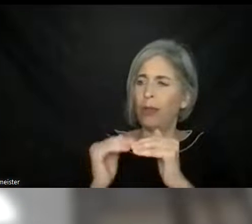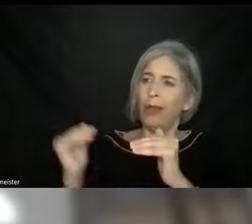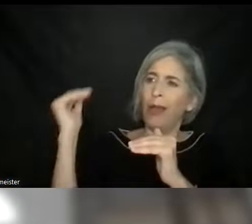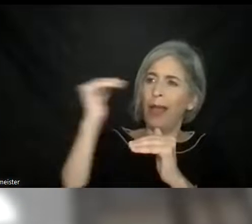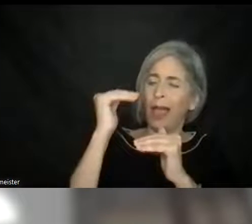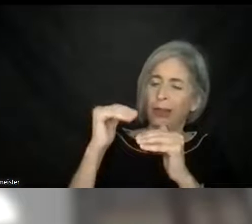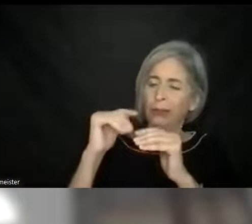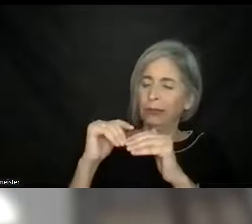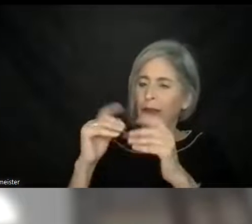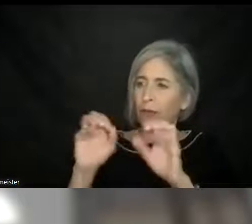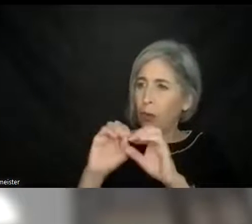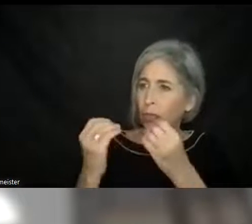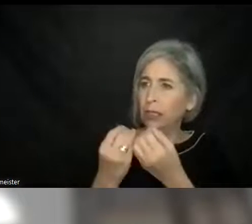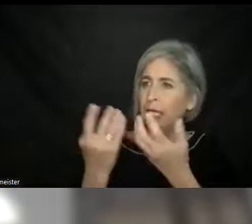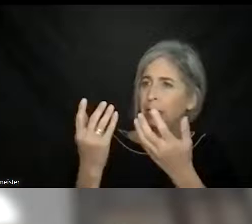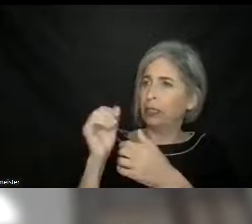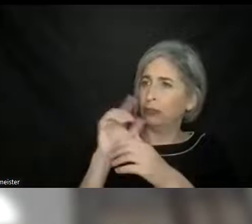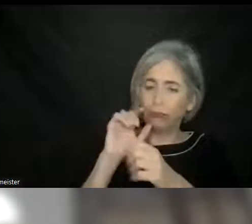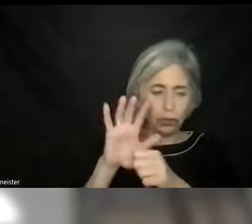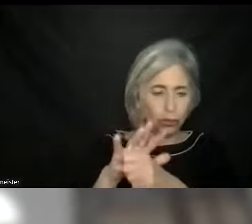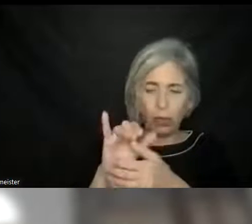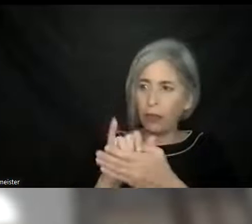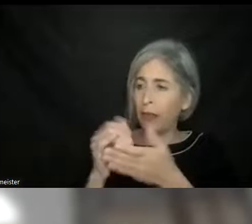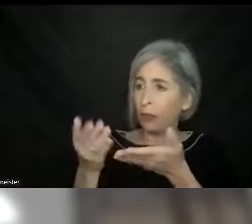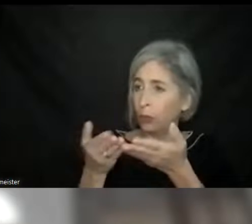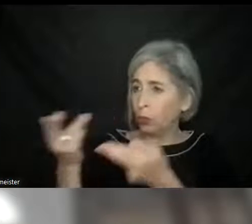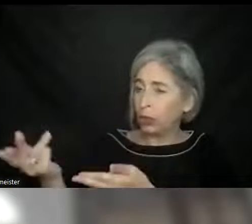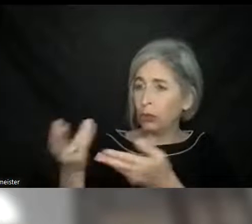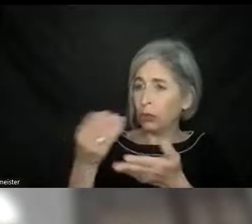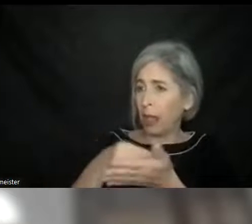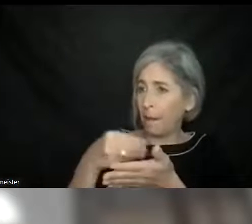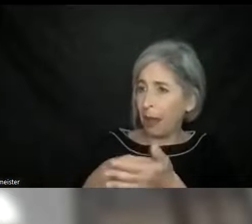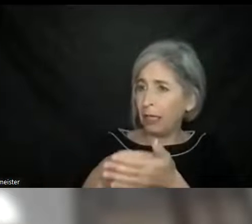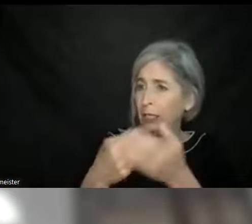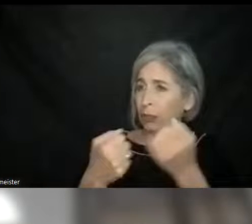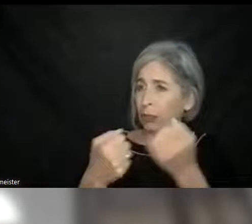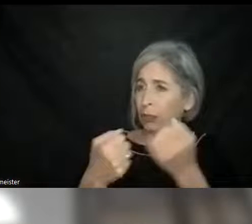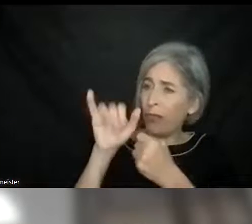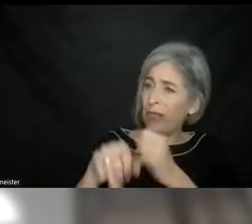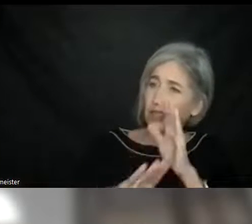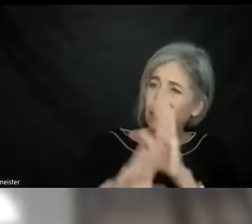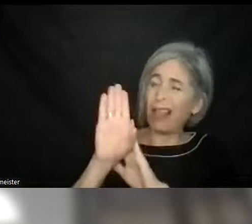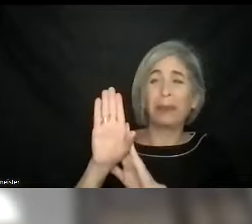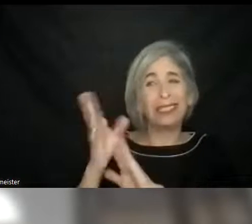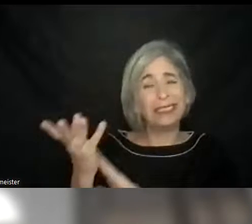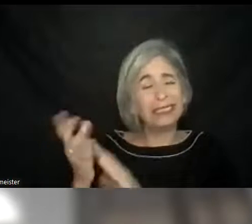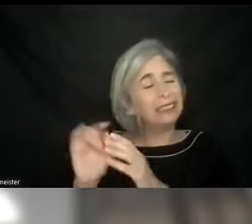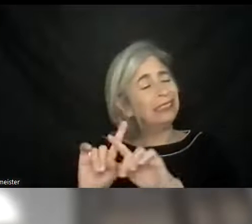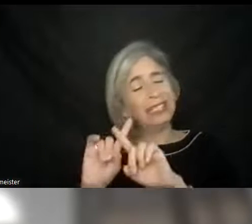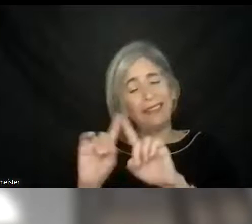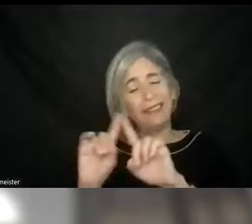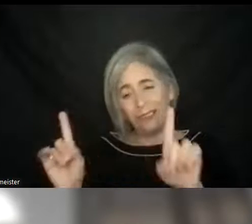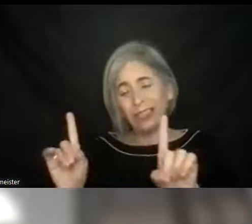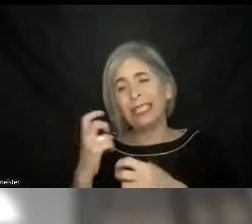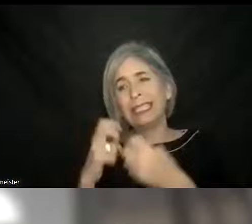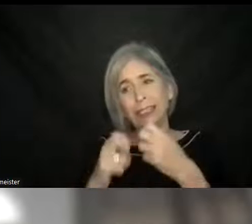a organization to ensure enough resources and funding to support this development. So it's different